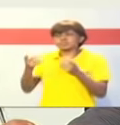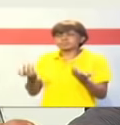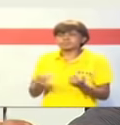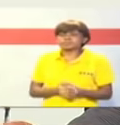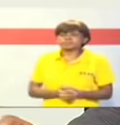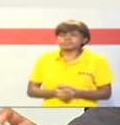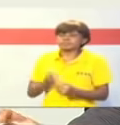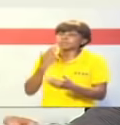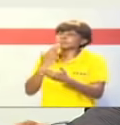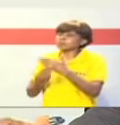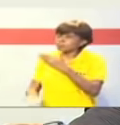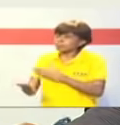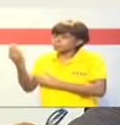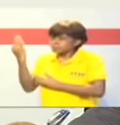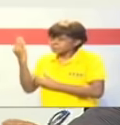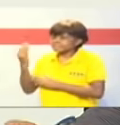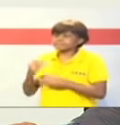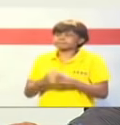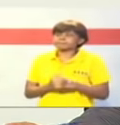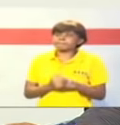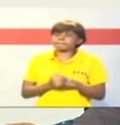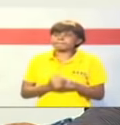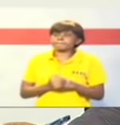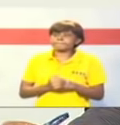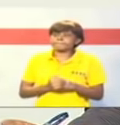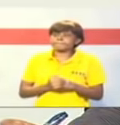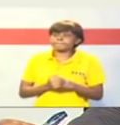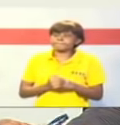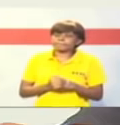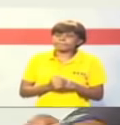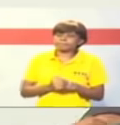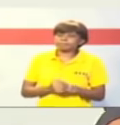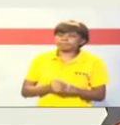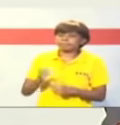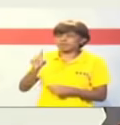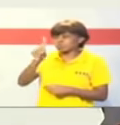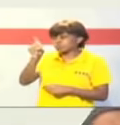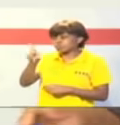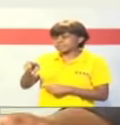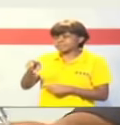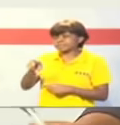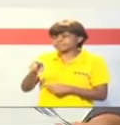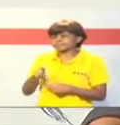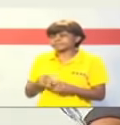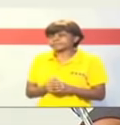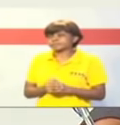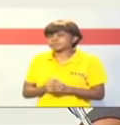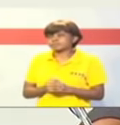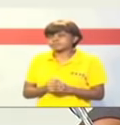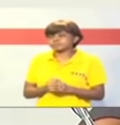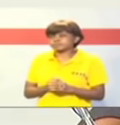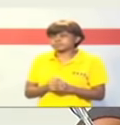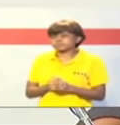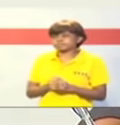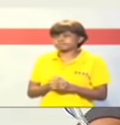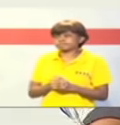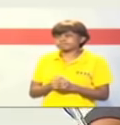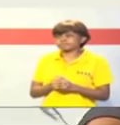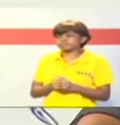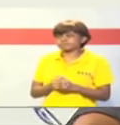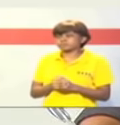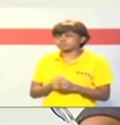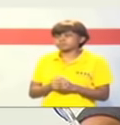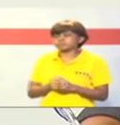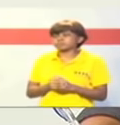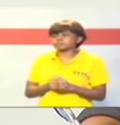Hi, good morning. Private Harry, AZPnews.com. My question is for Professor